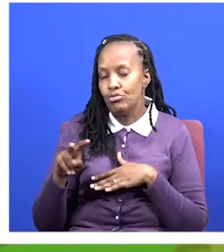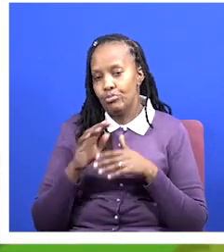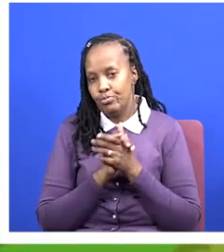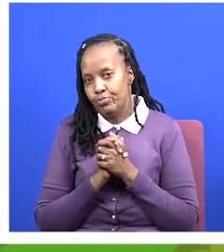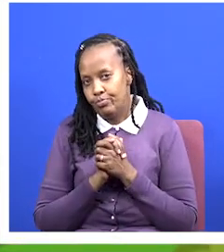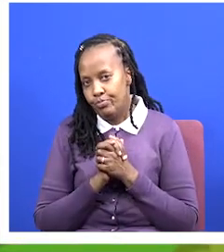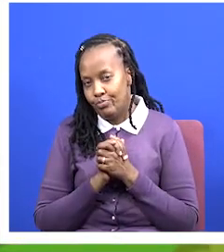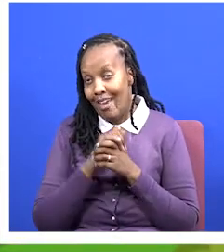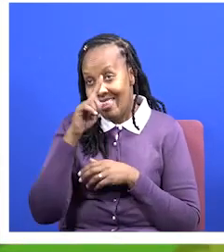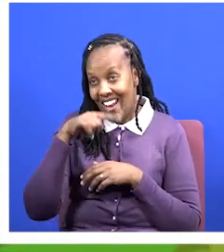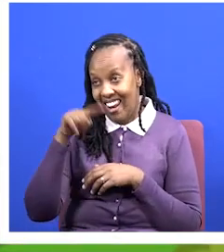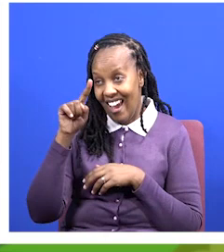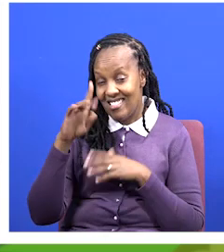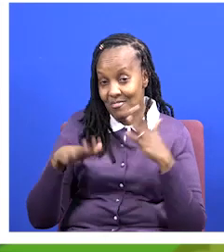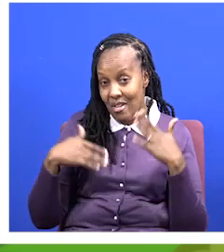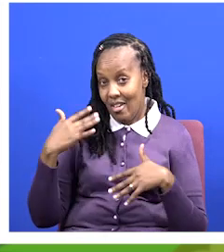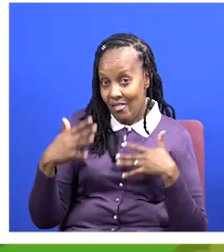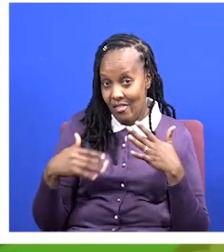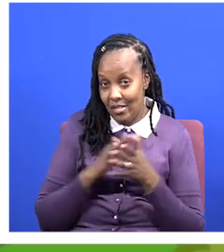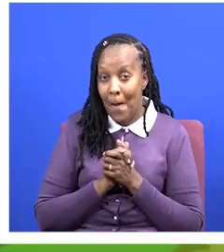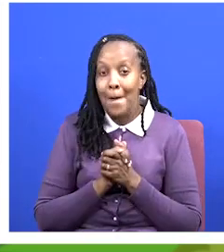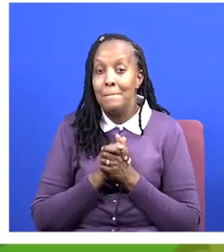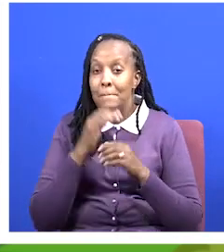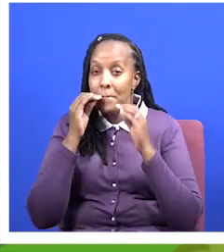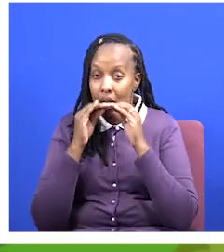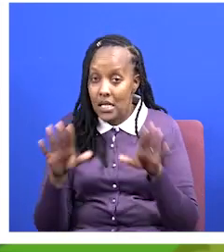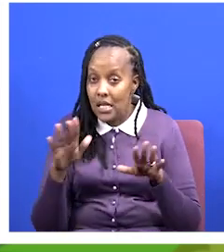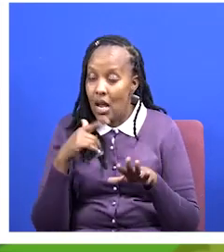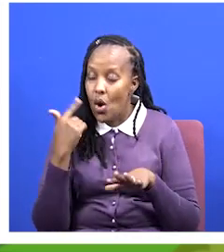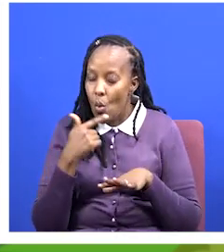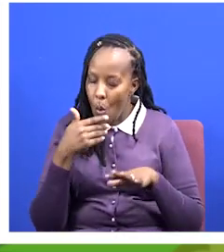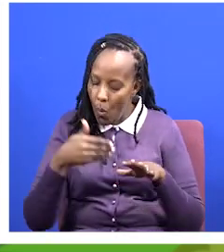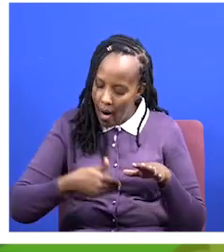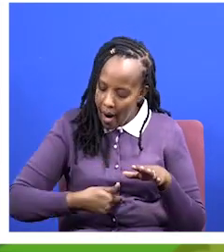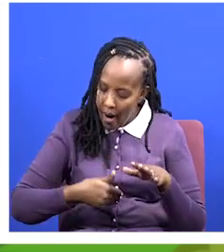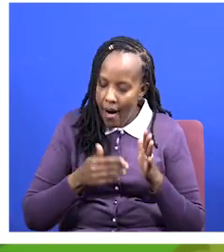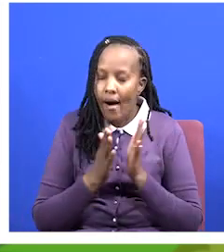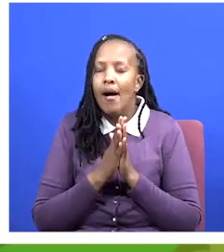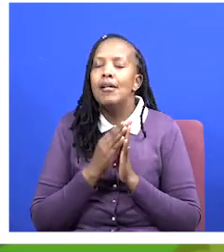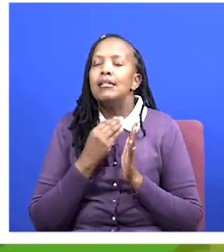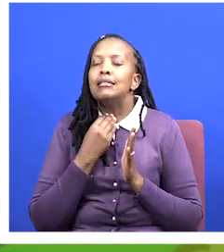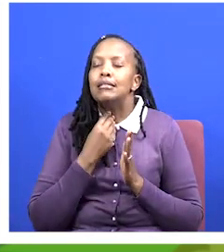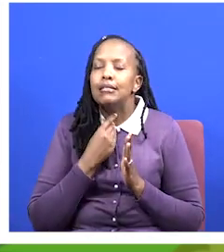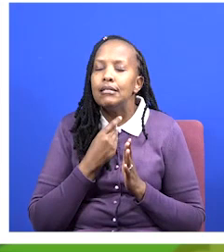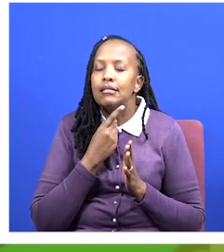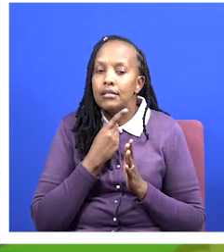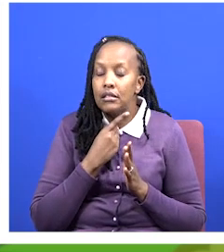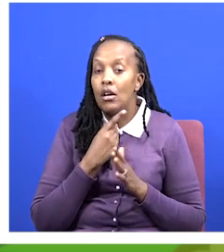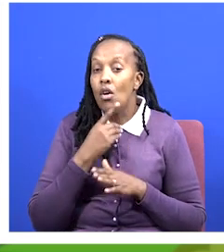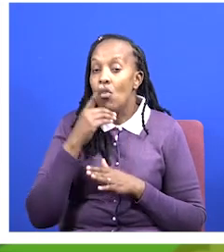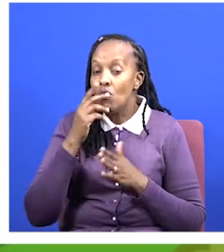Jesus said, "Blessed are those who hunger and thirst for righteousness, for